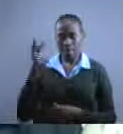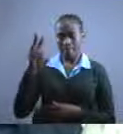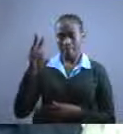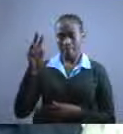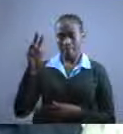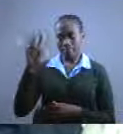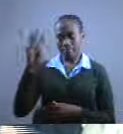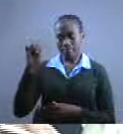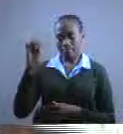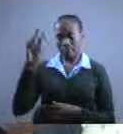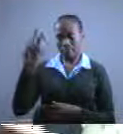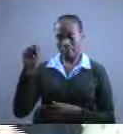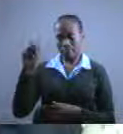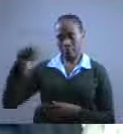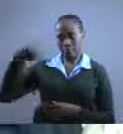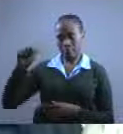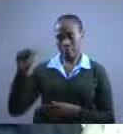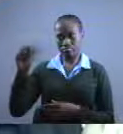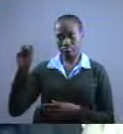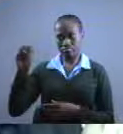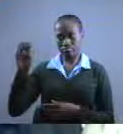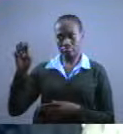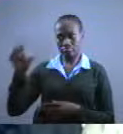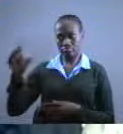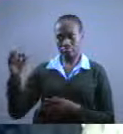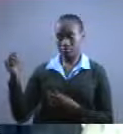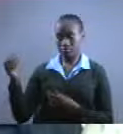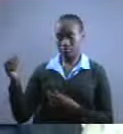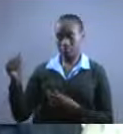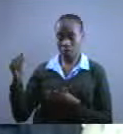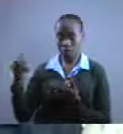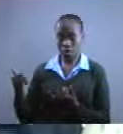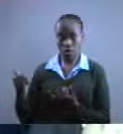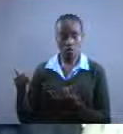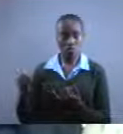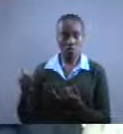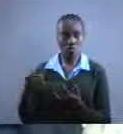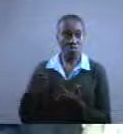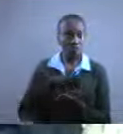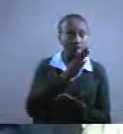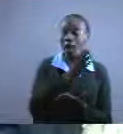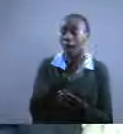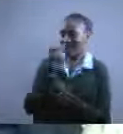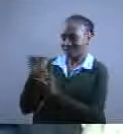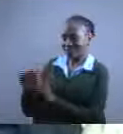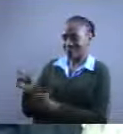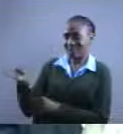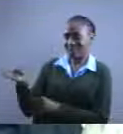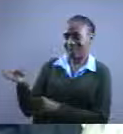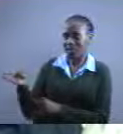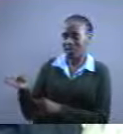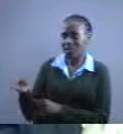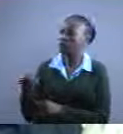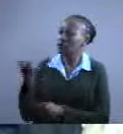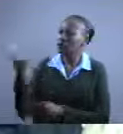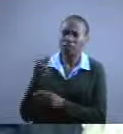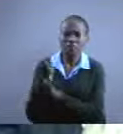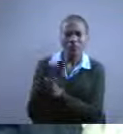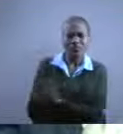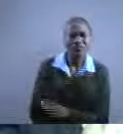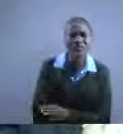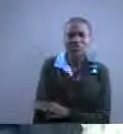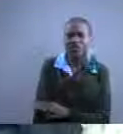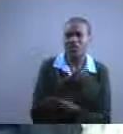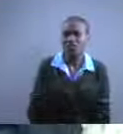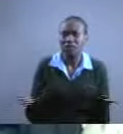Marcela raised, because he's also left the House. Oh, there he is, okay. He's got to make these outrageous statements because the